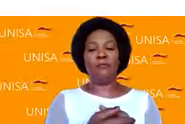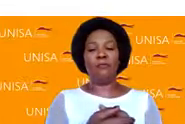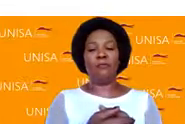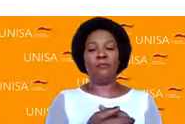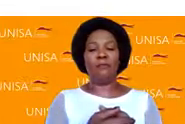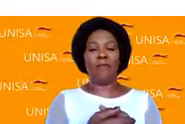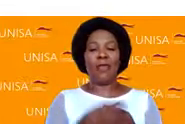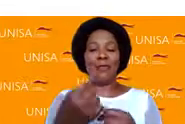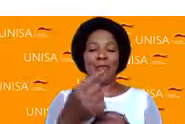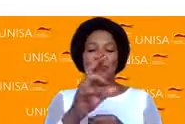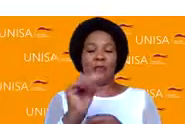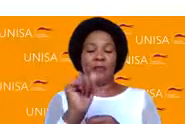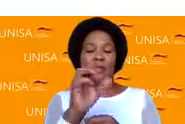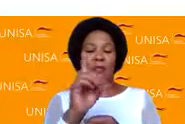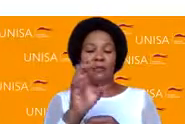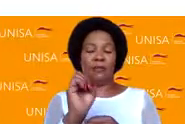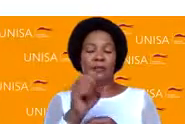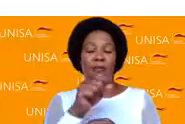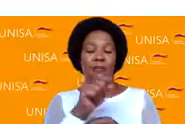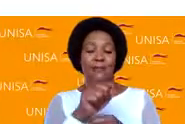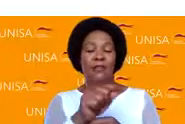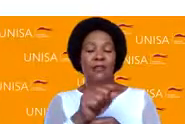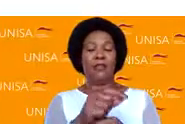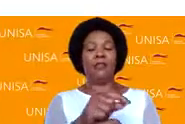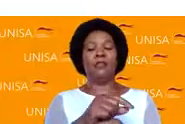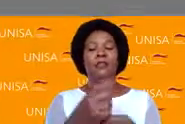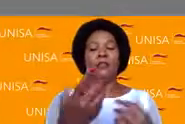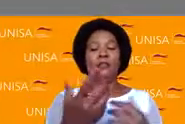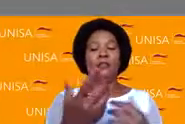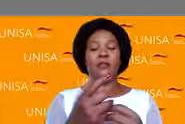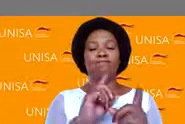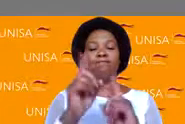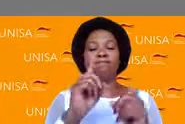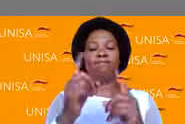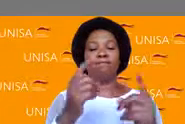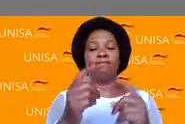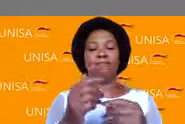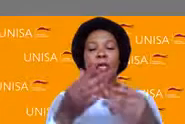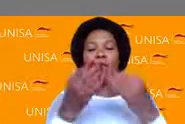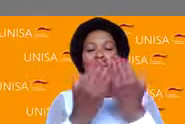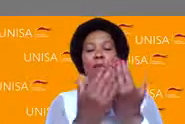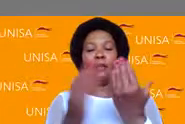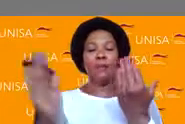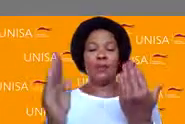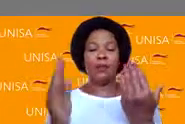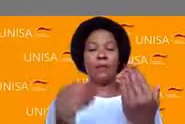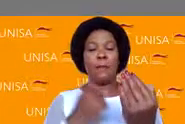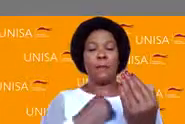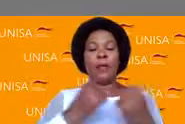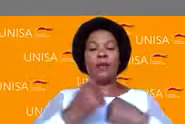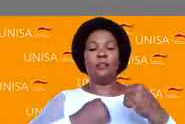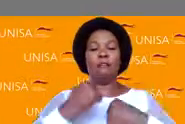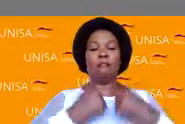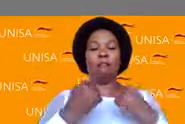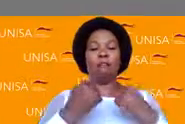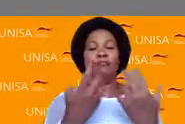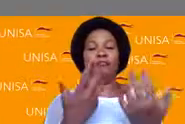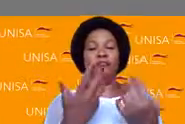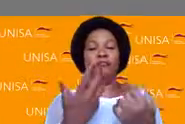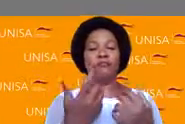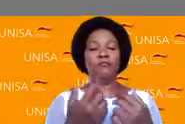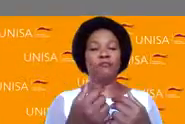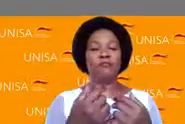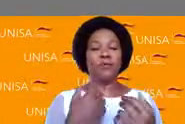grades. Now, we spoke earlier about myAdmin, the